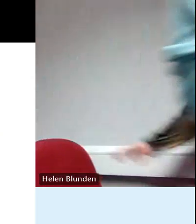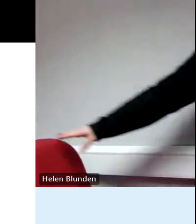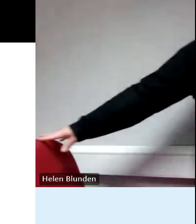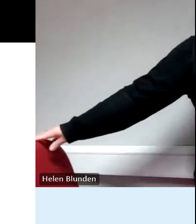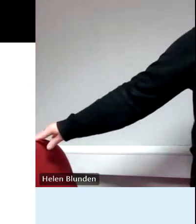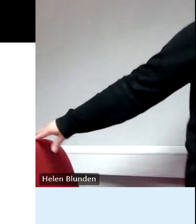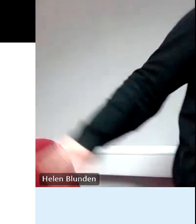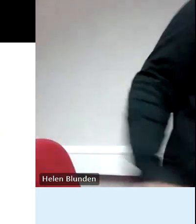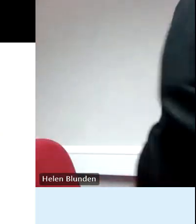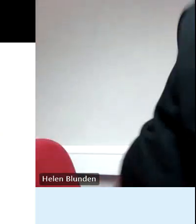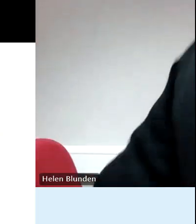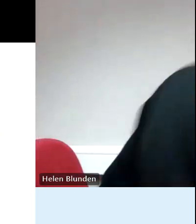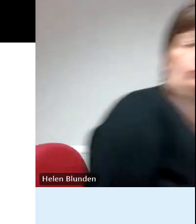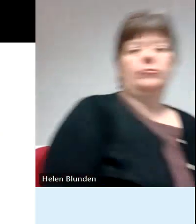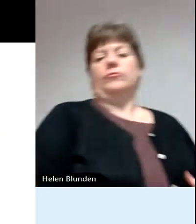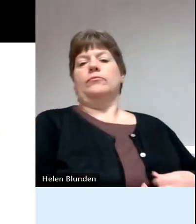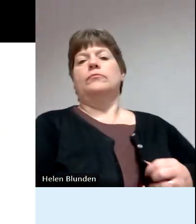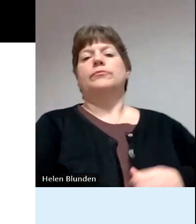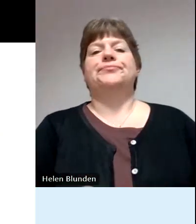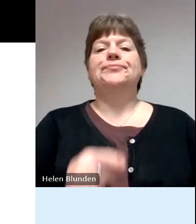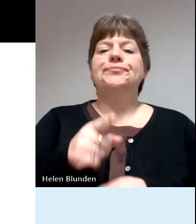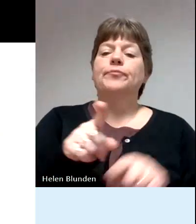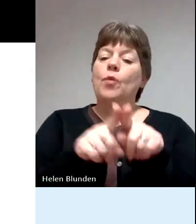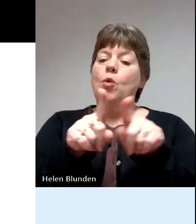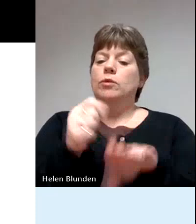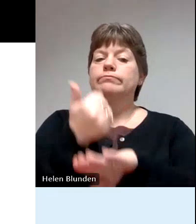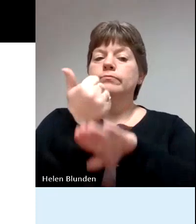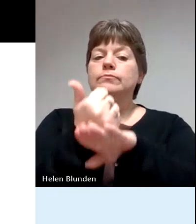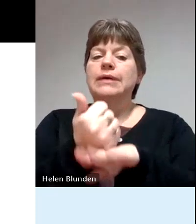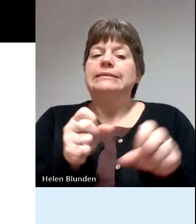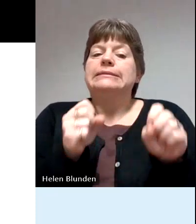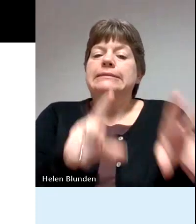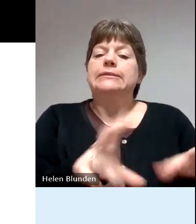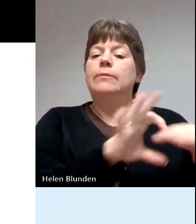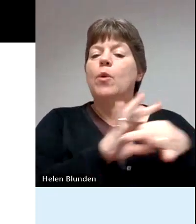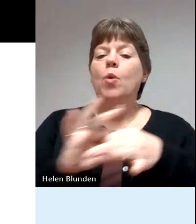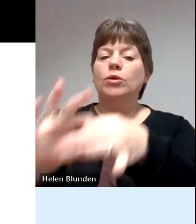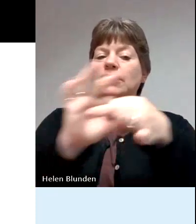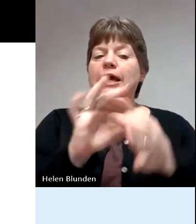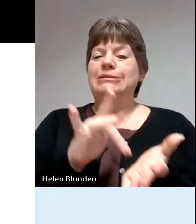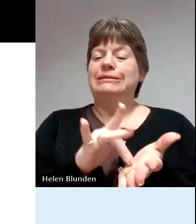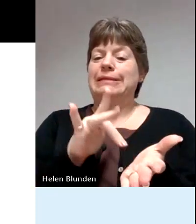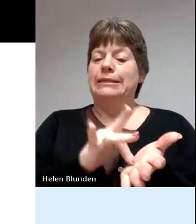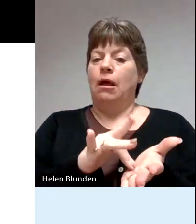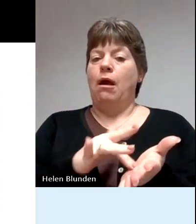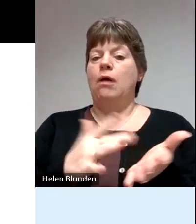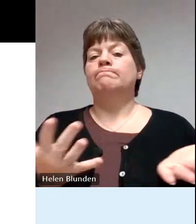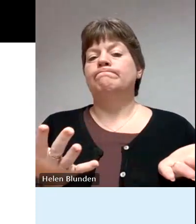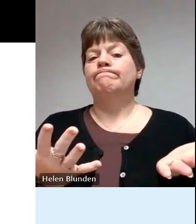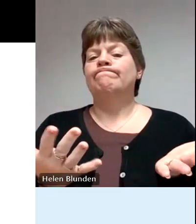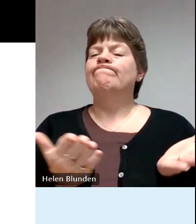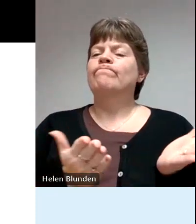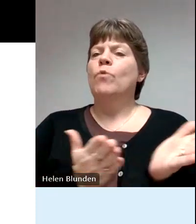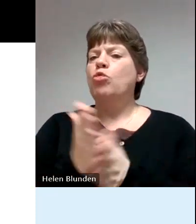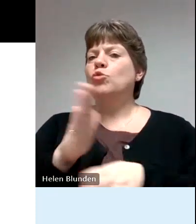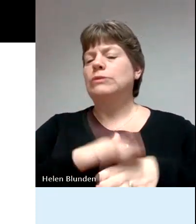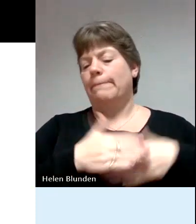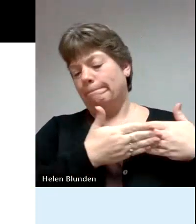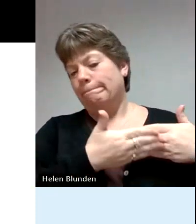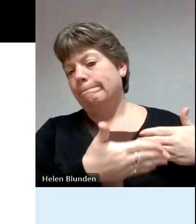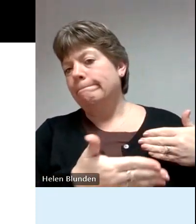We've also implemented a system coordination centre, and so that more obviously, over time,